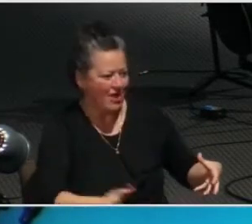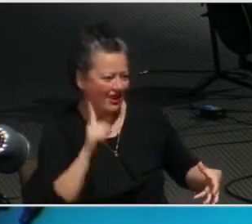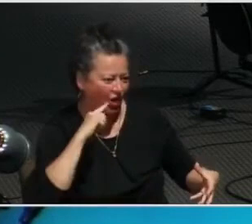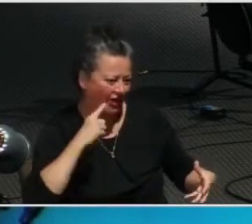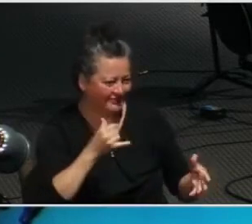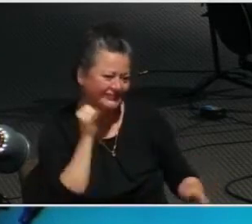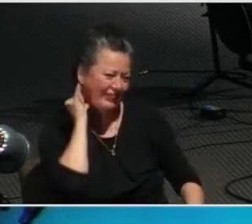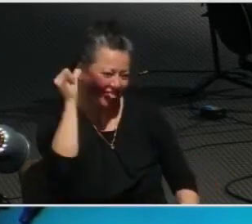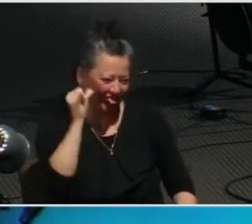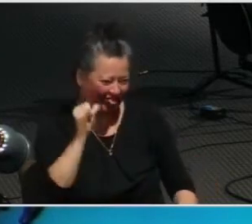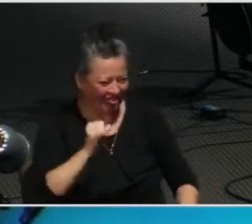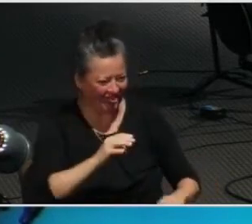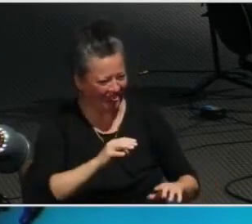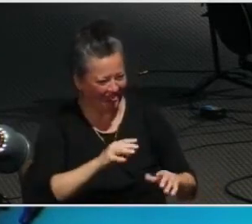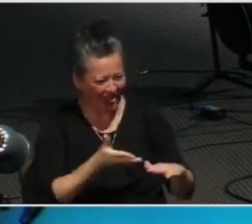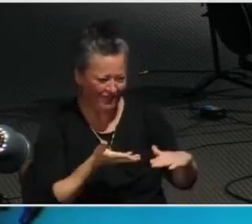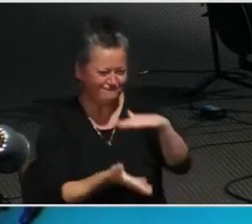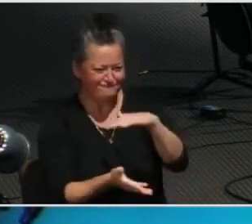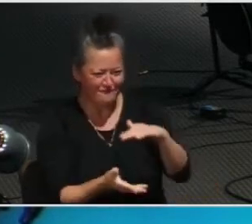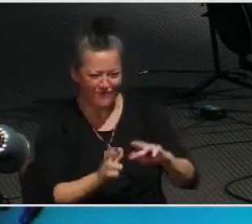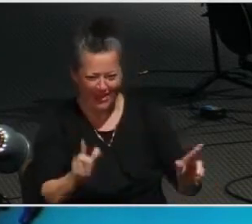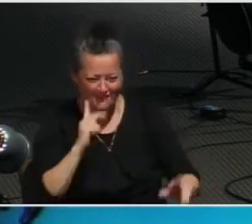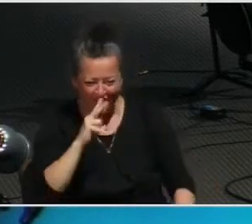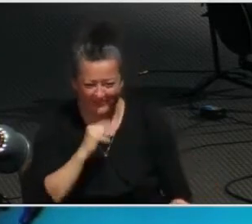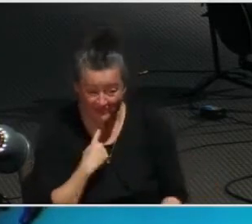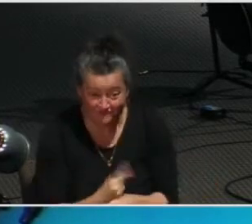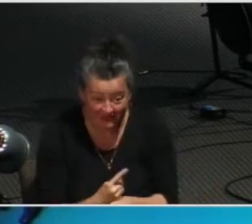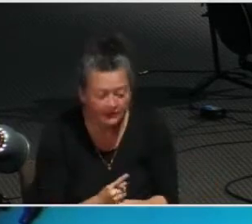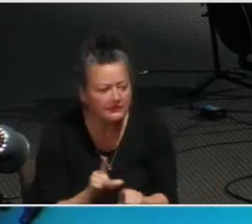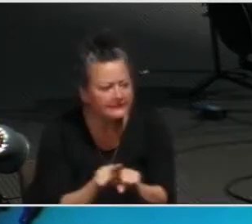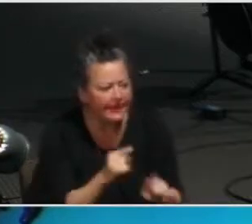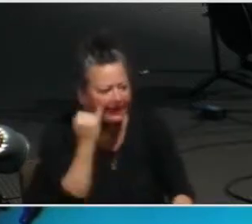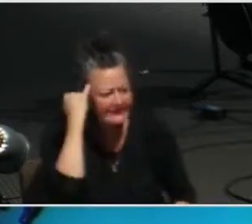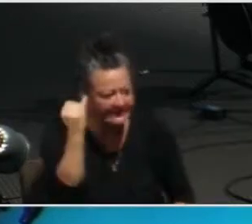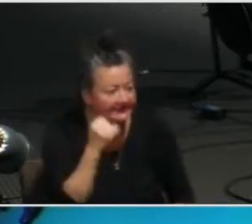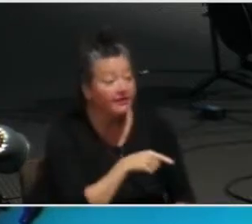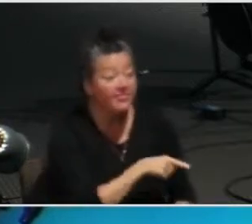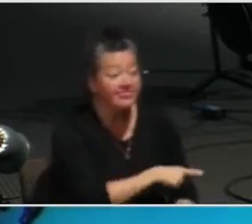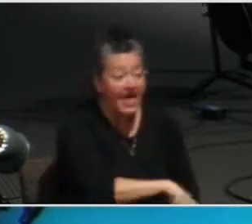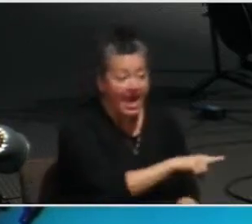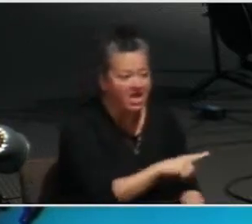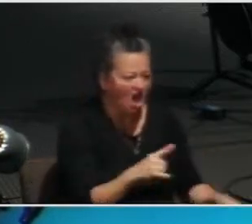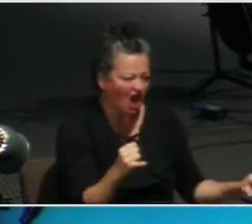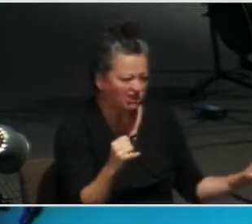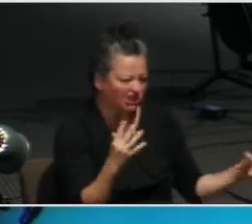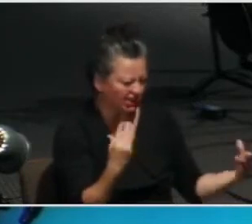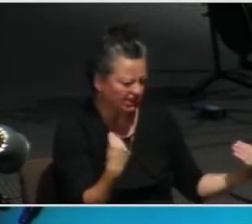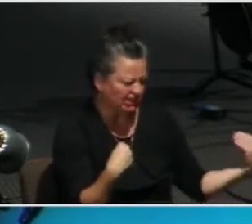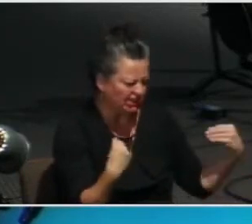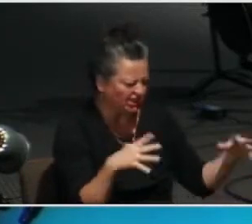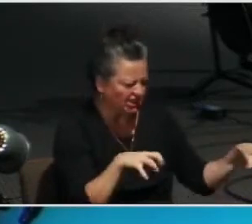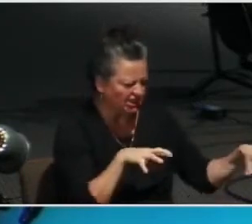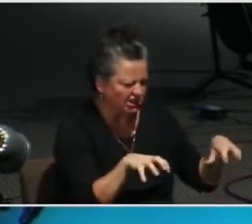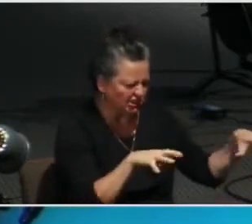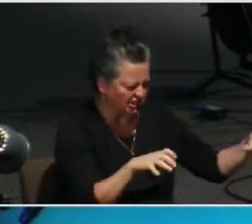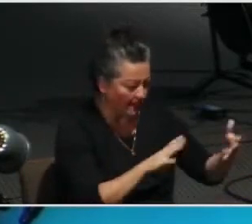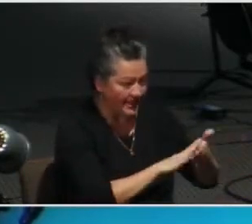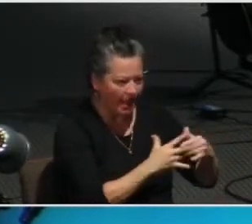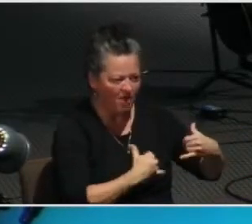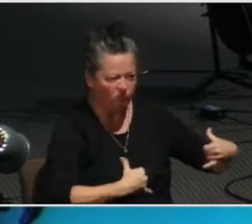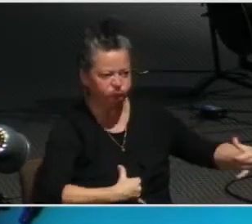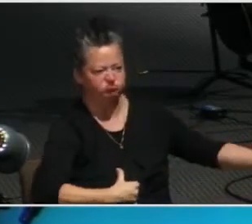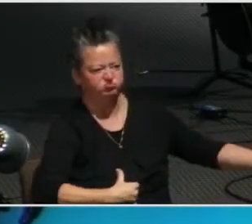constant injustice and oppression of others. So God will bring a just